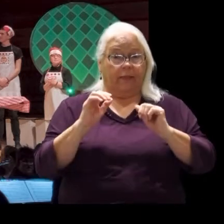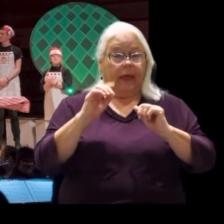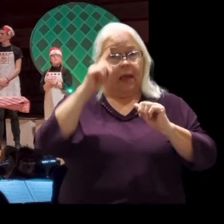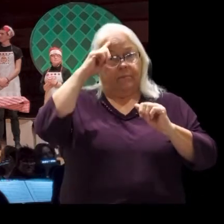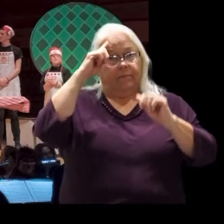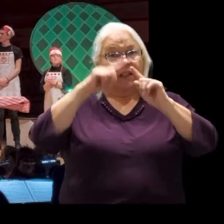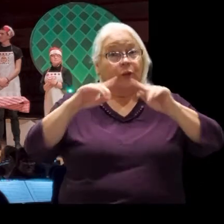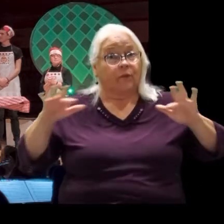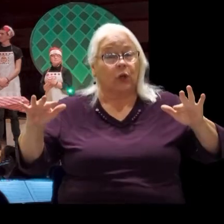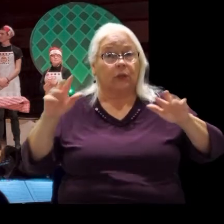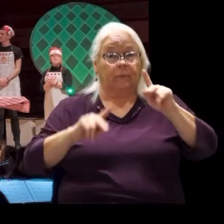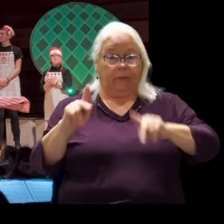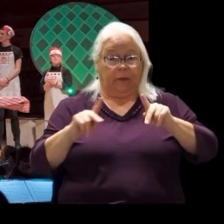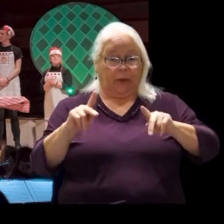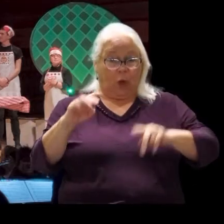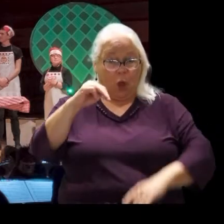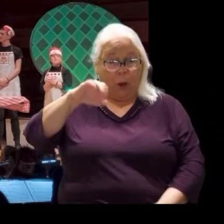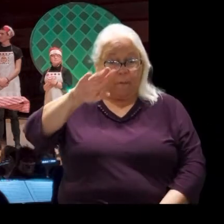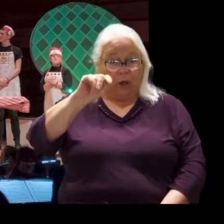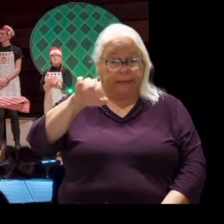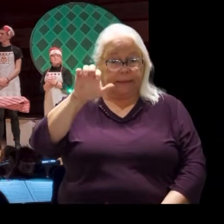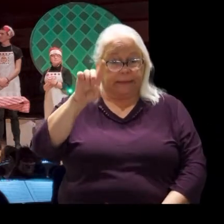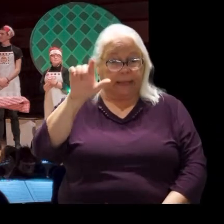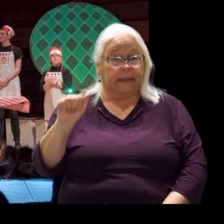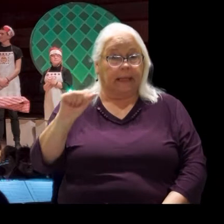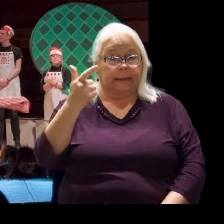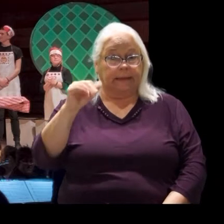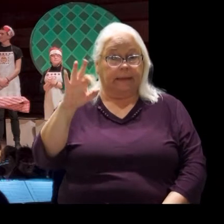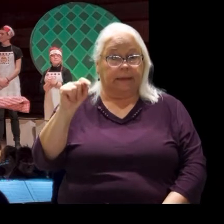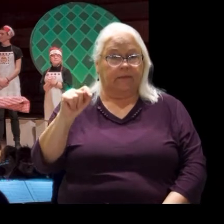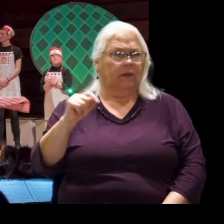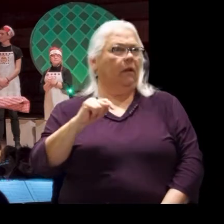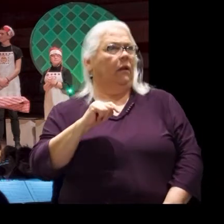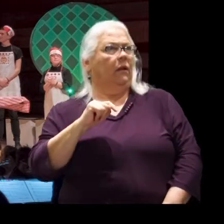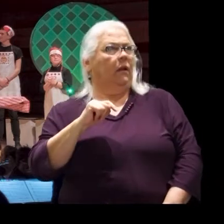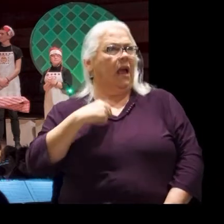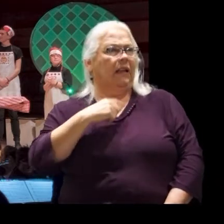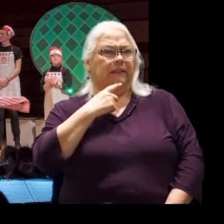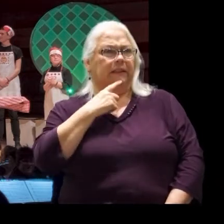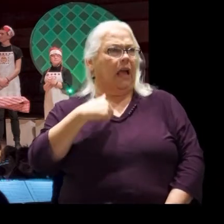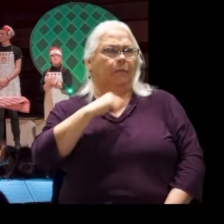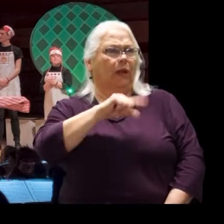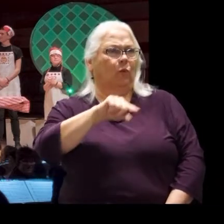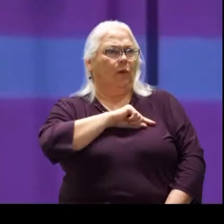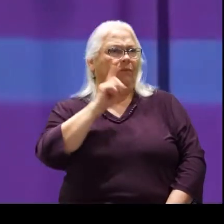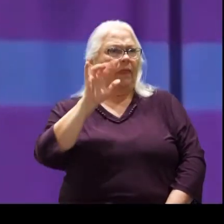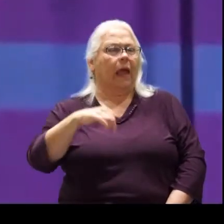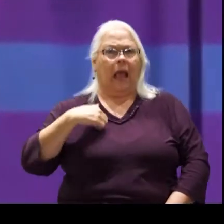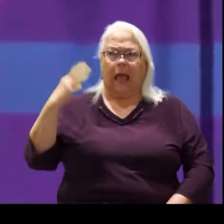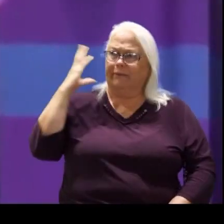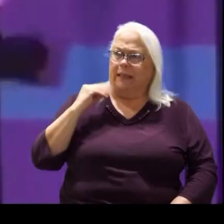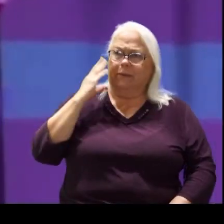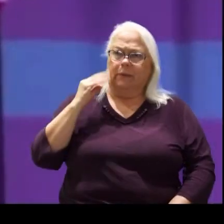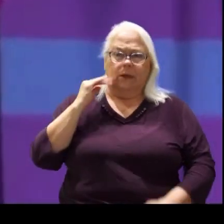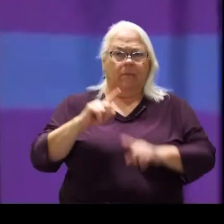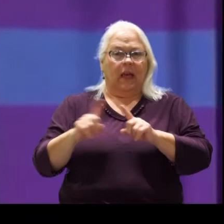I balked, saying that while I had a lot of experience as a director, I had no experience working with people with special needs and I wasn't